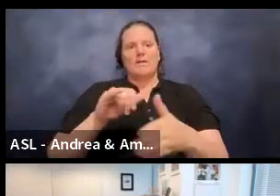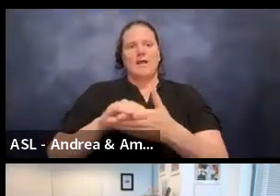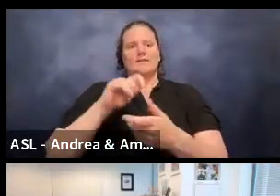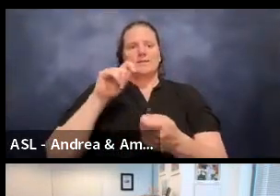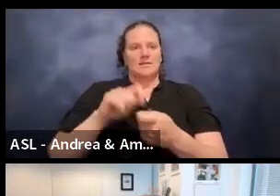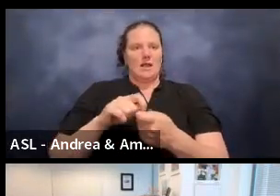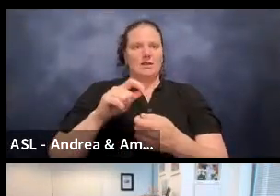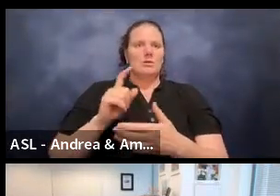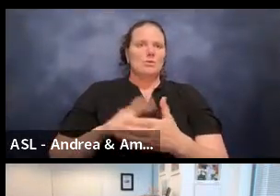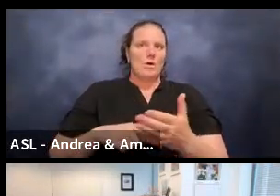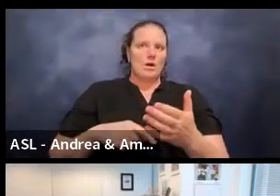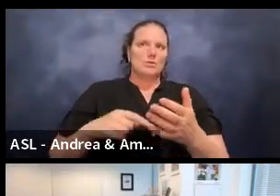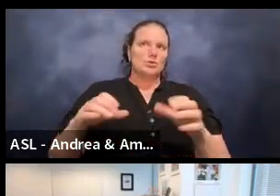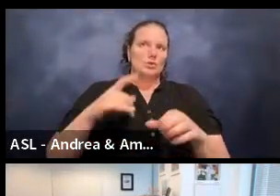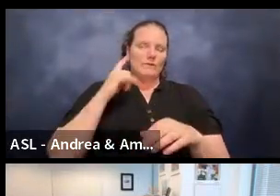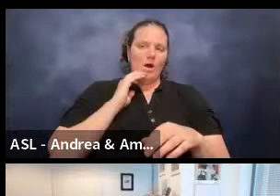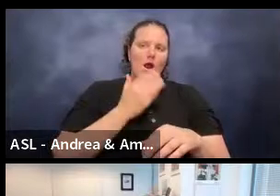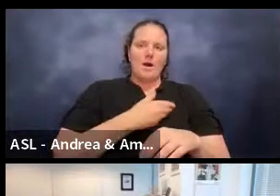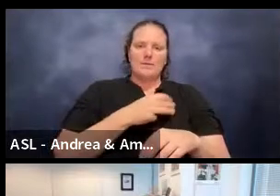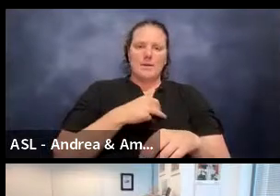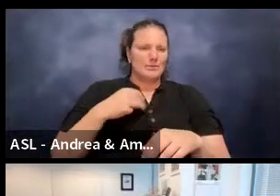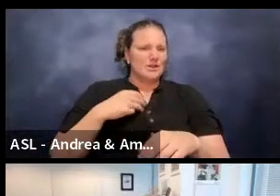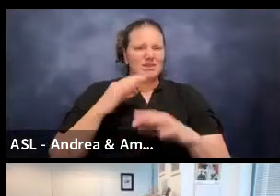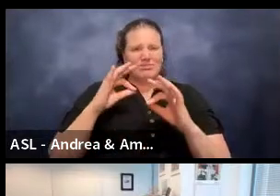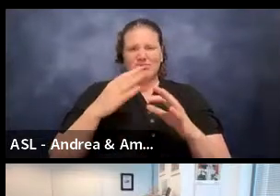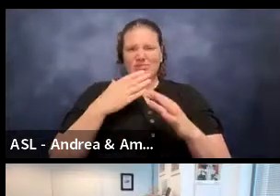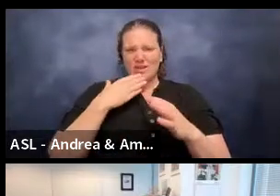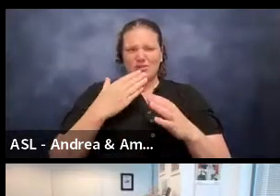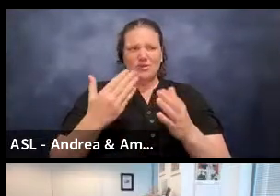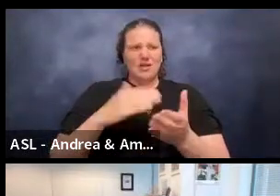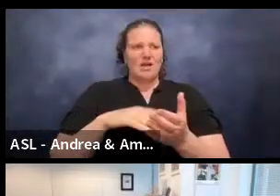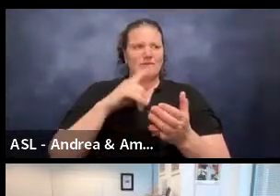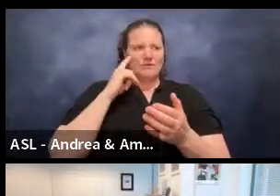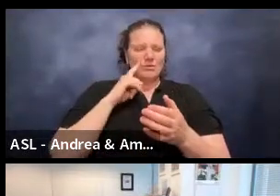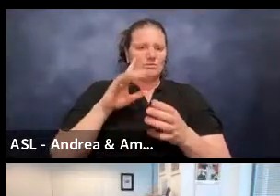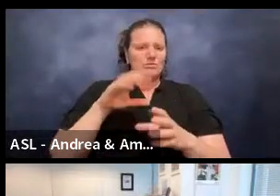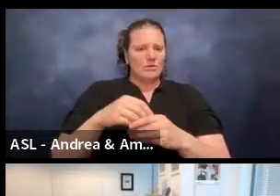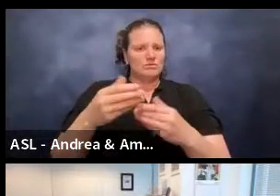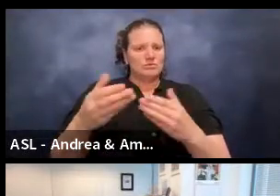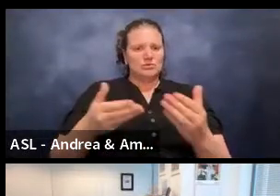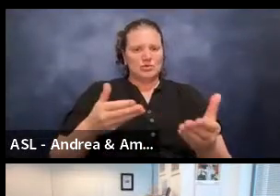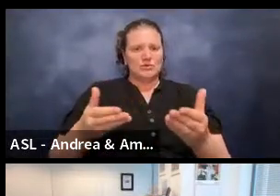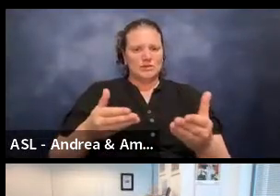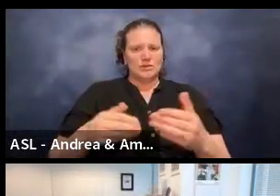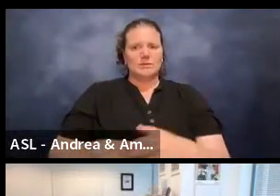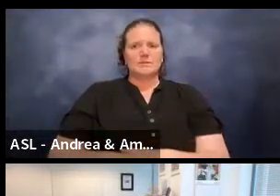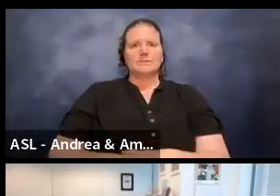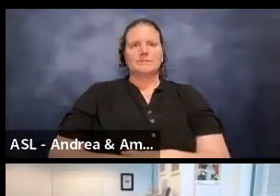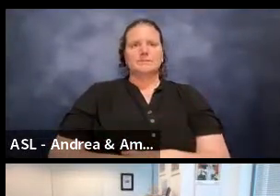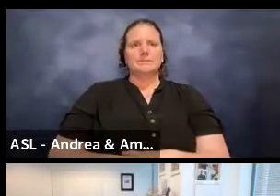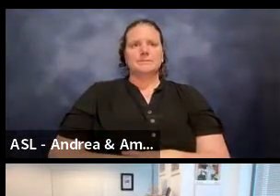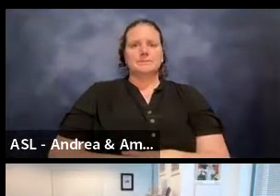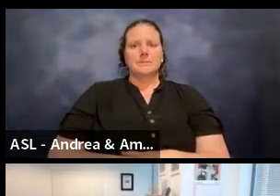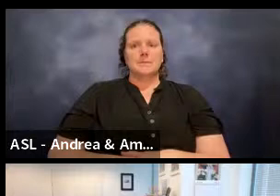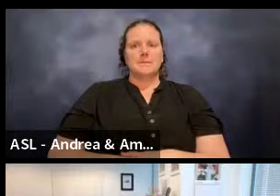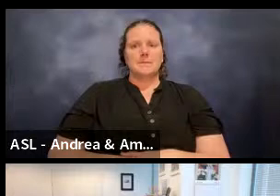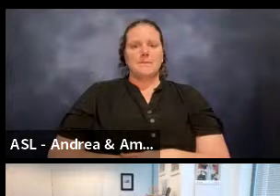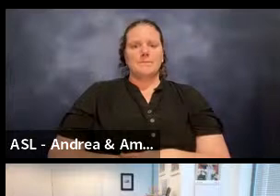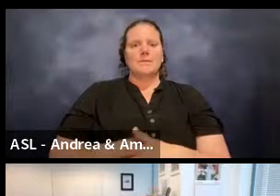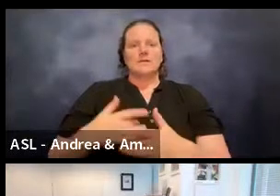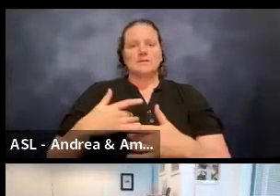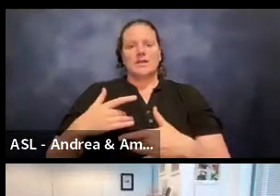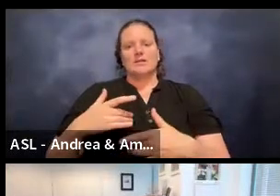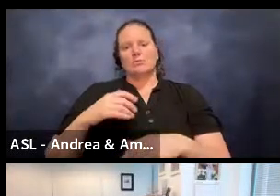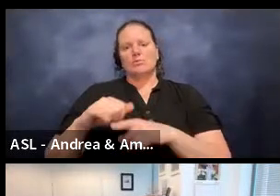what we're looking for in members. So thank you again for raising your hand and serving. Our Thank you. normal practice is that we raise